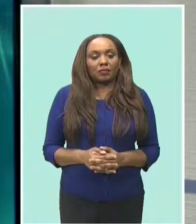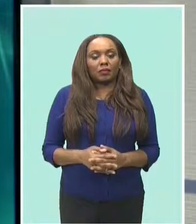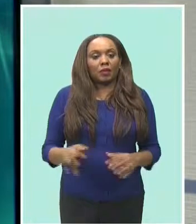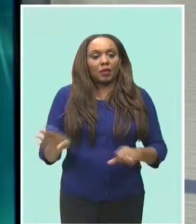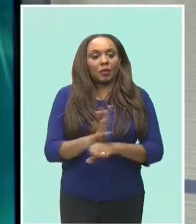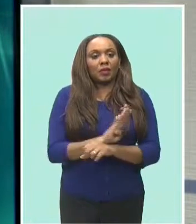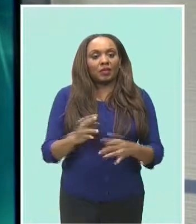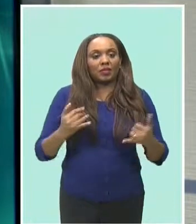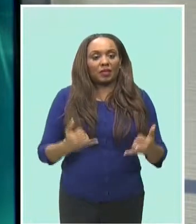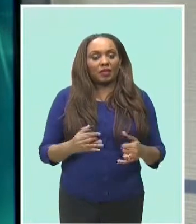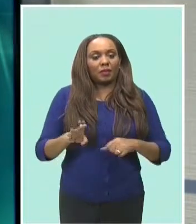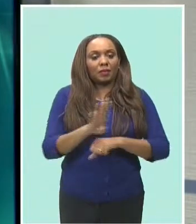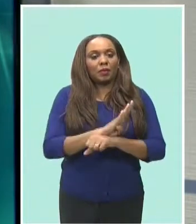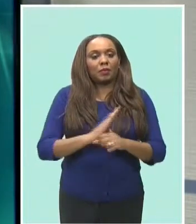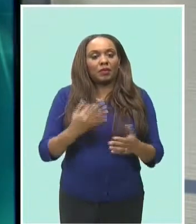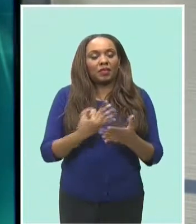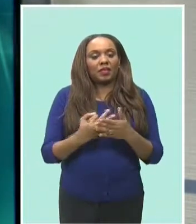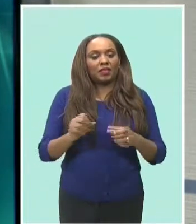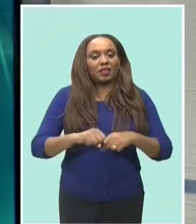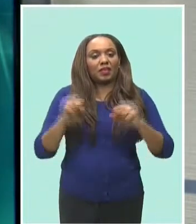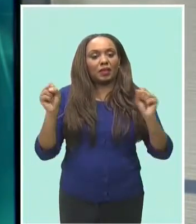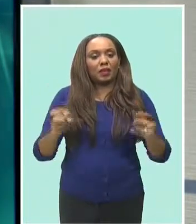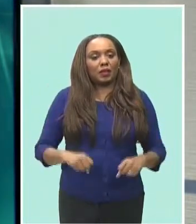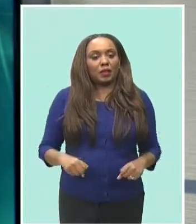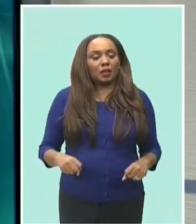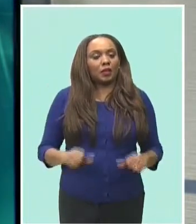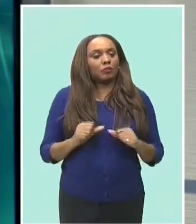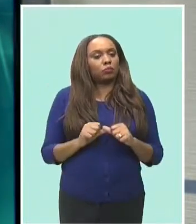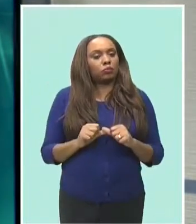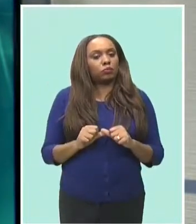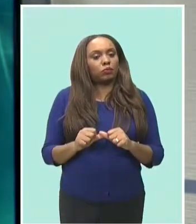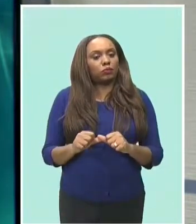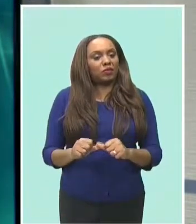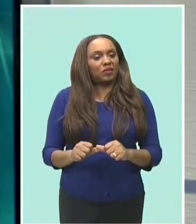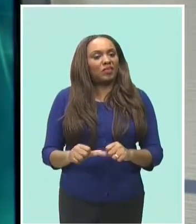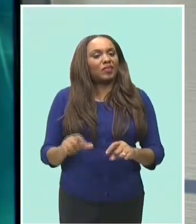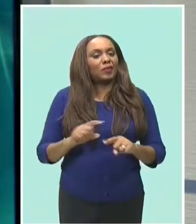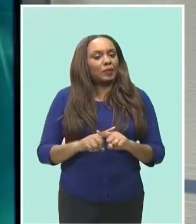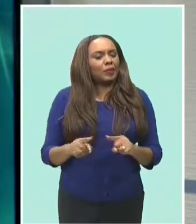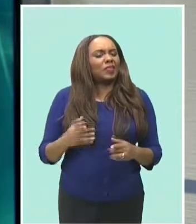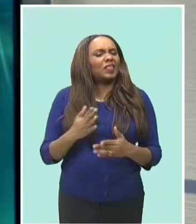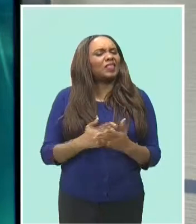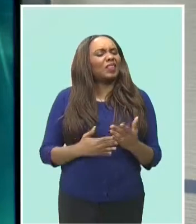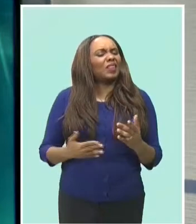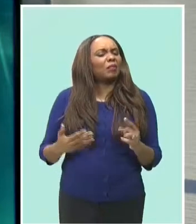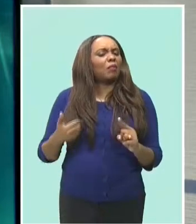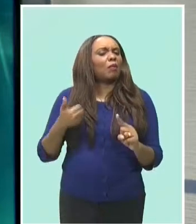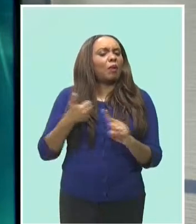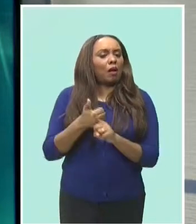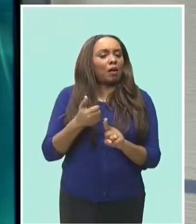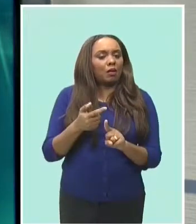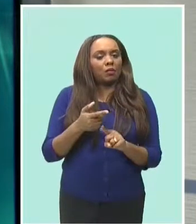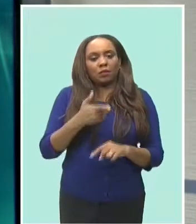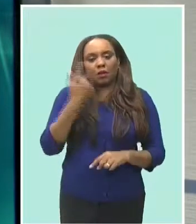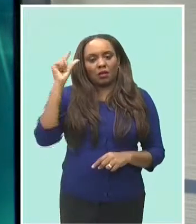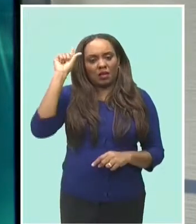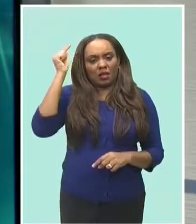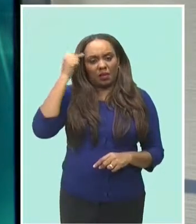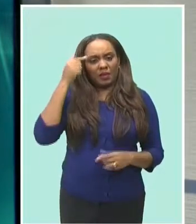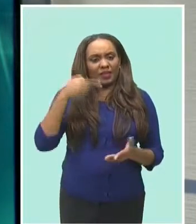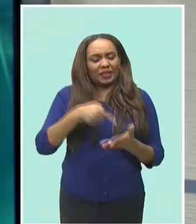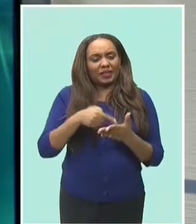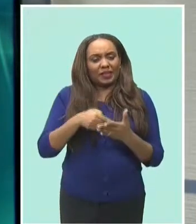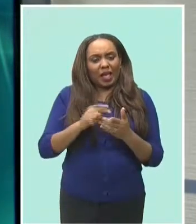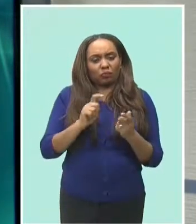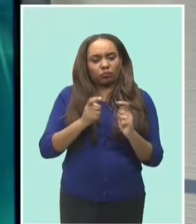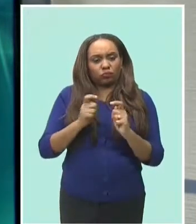In business tonight, Barbados' financial system continues to be stable, but it has felt some impact from government's debt restructuring and